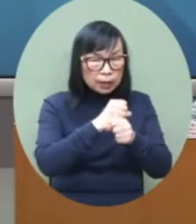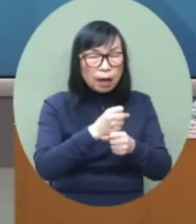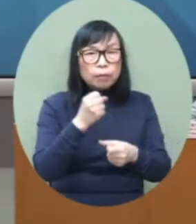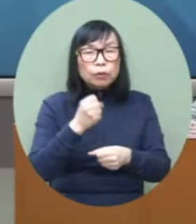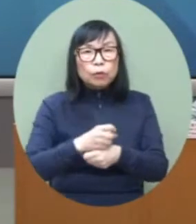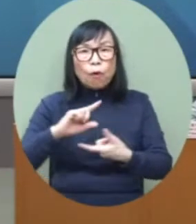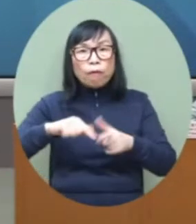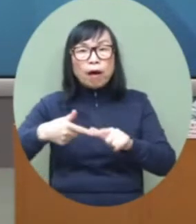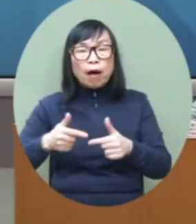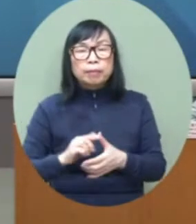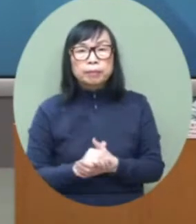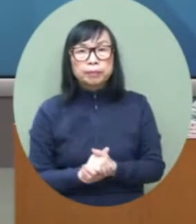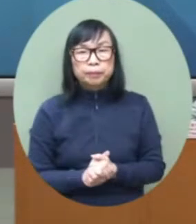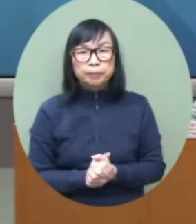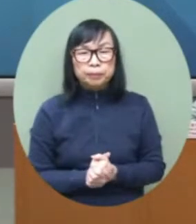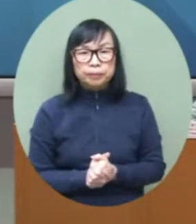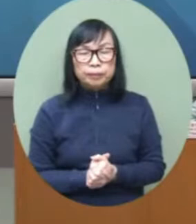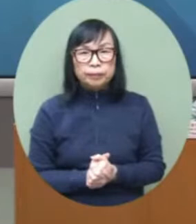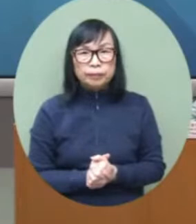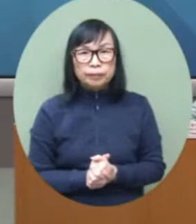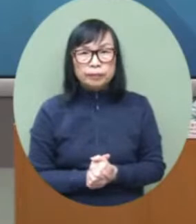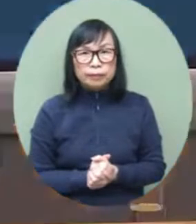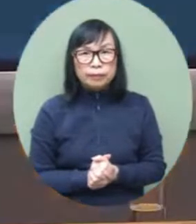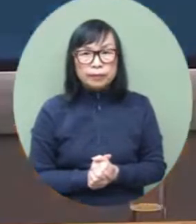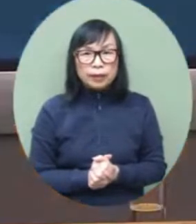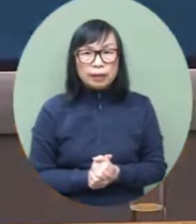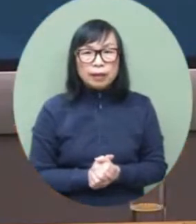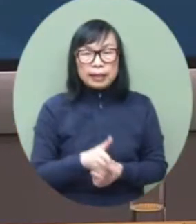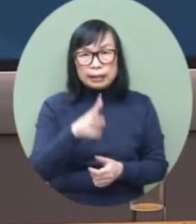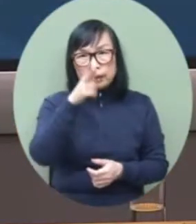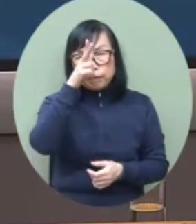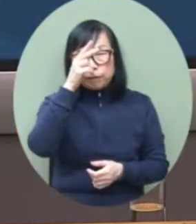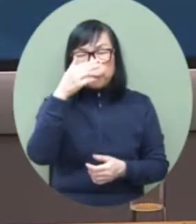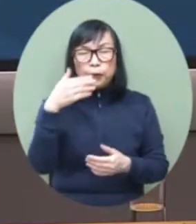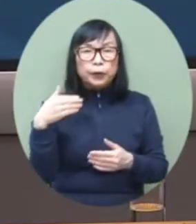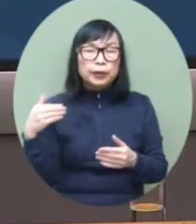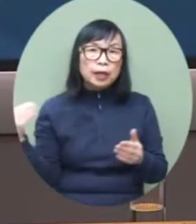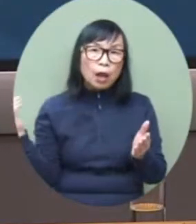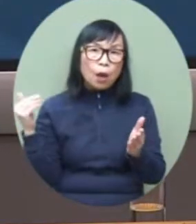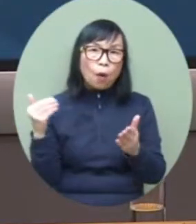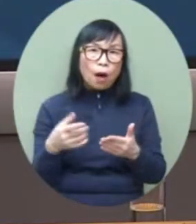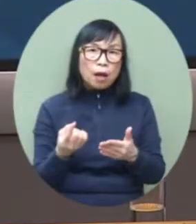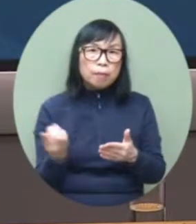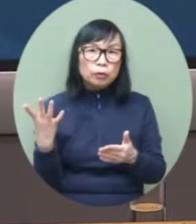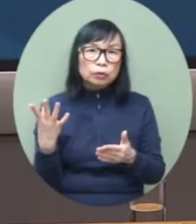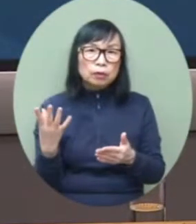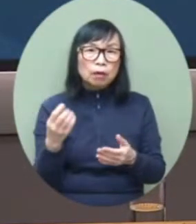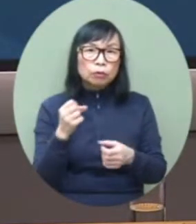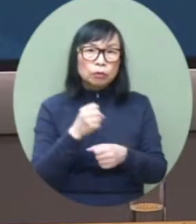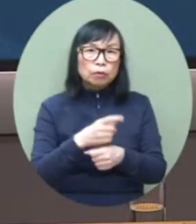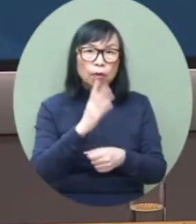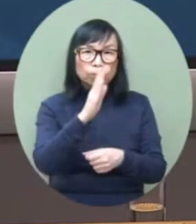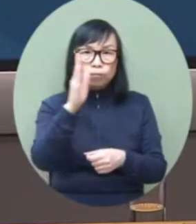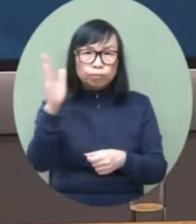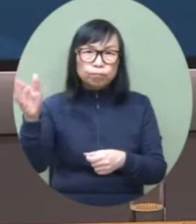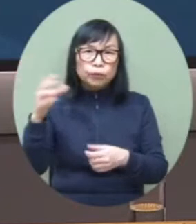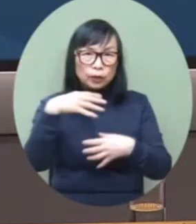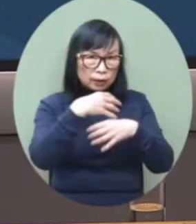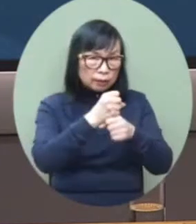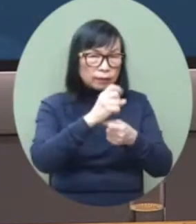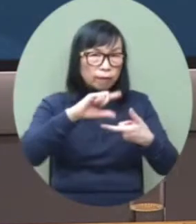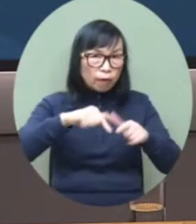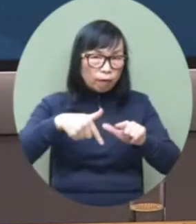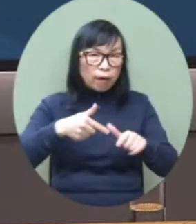first about the testing arrangement. Obviously, we have